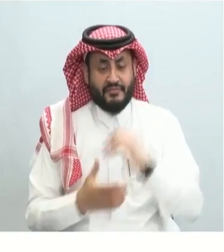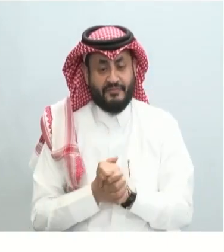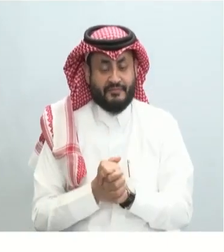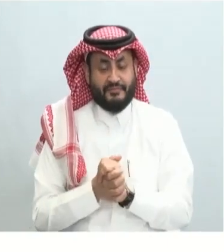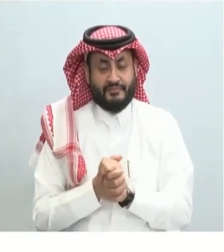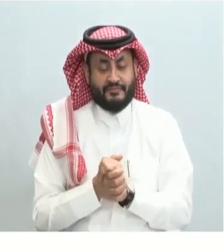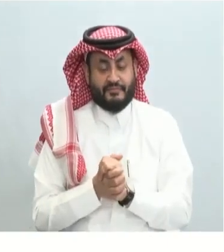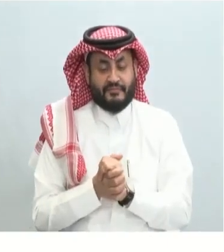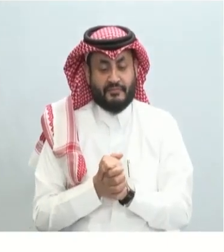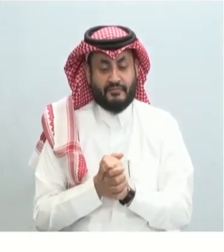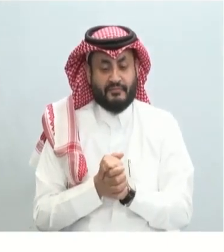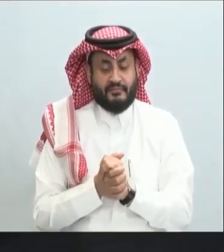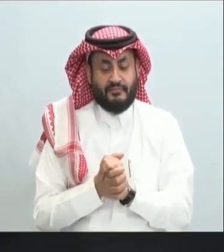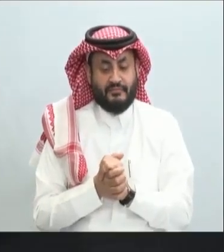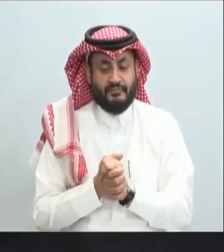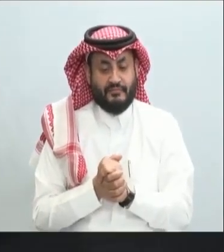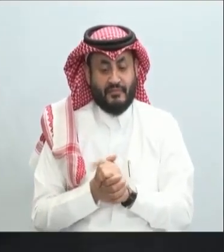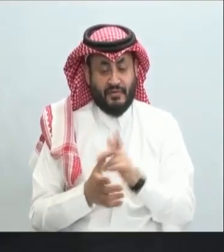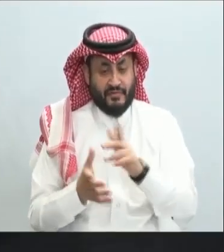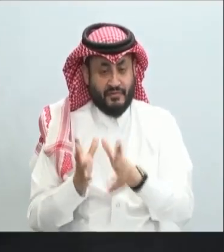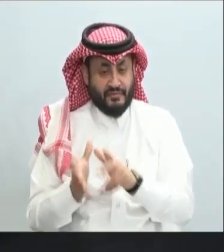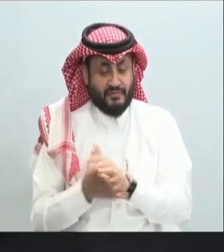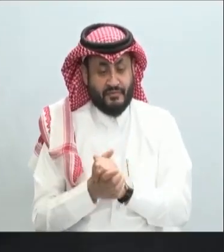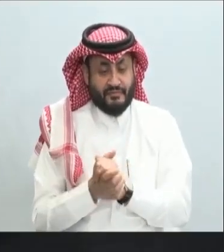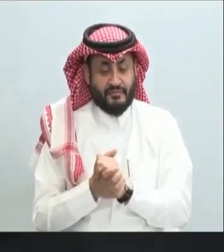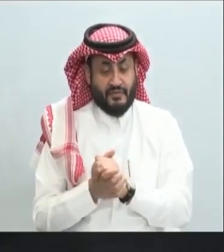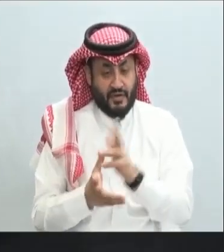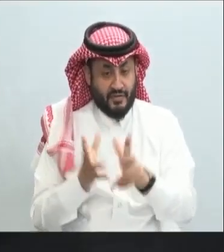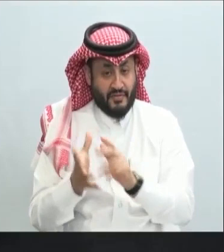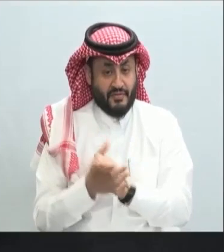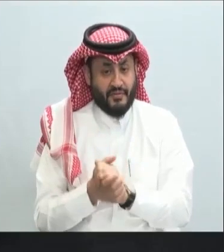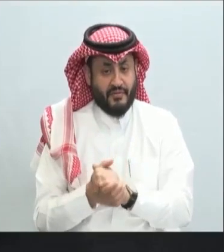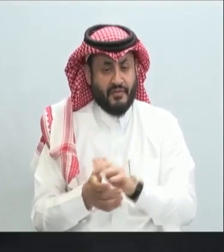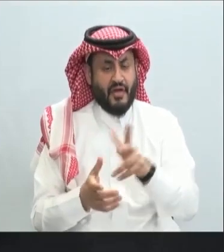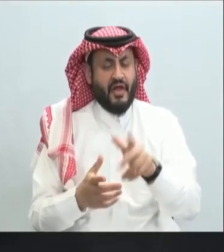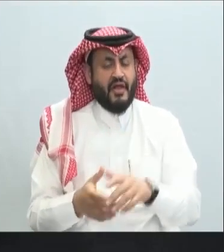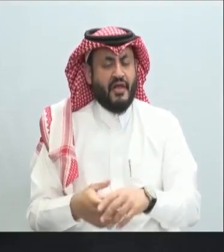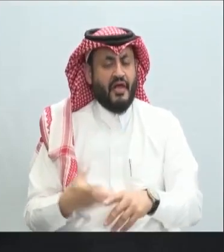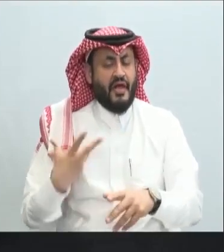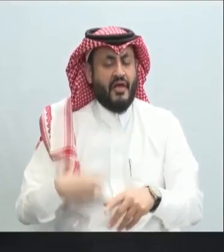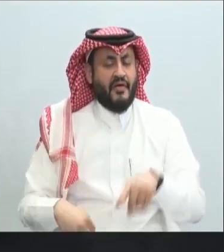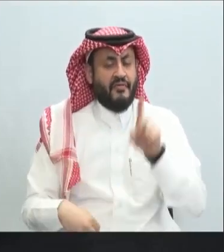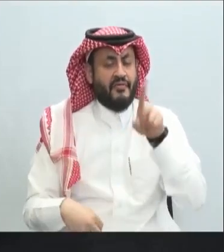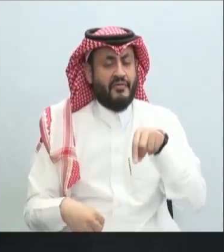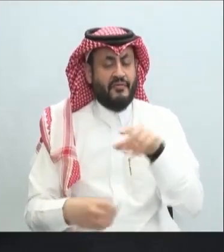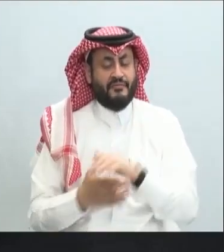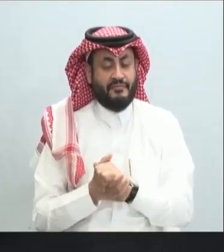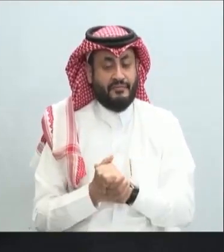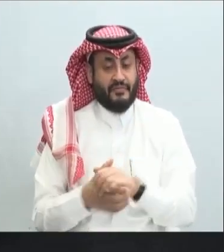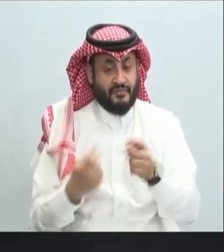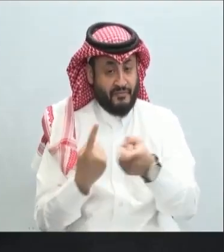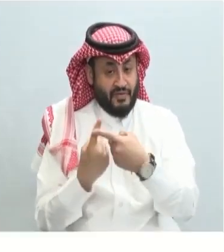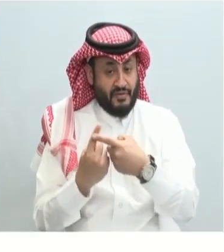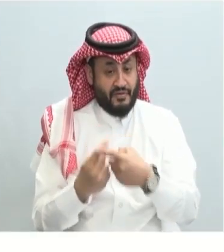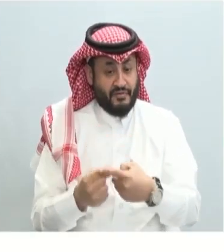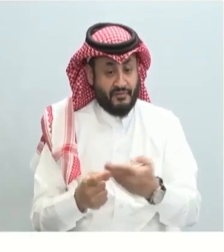also we said that if you want to use or if you want to say what is your favorite day, you always start